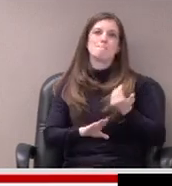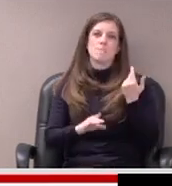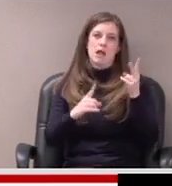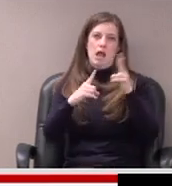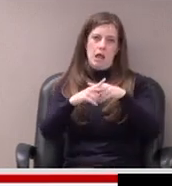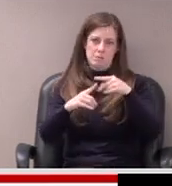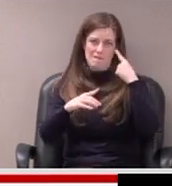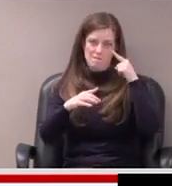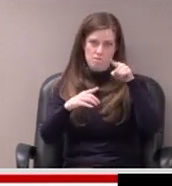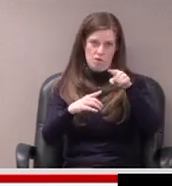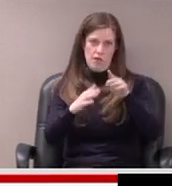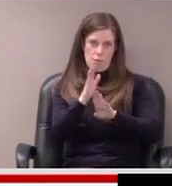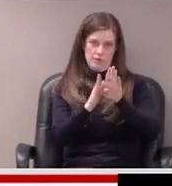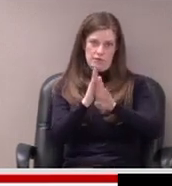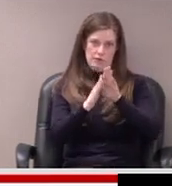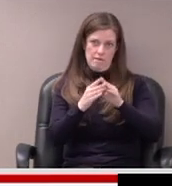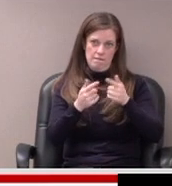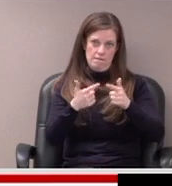development.